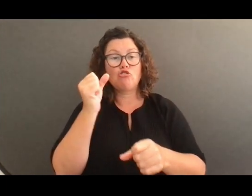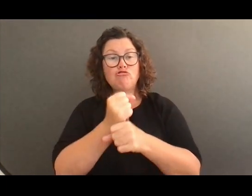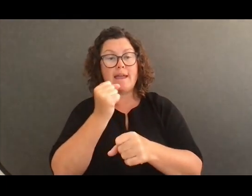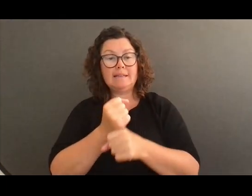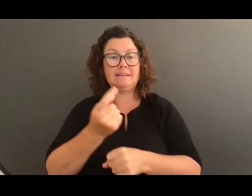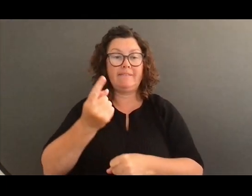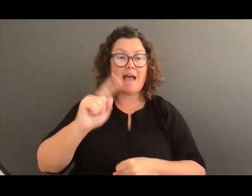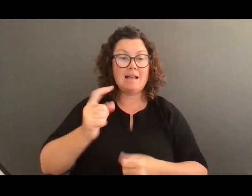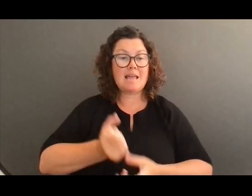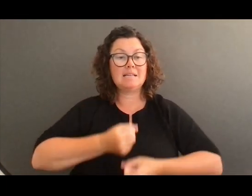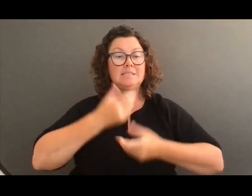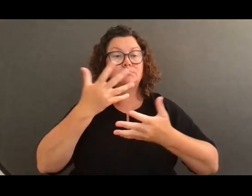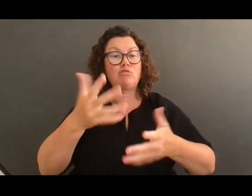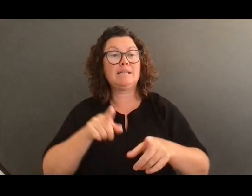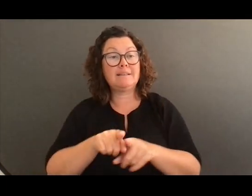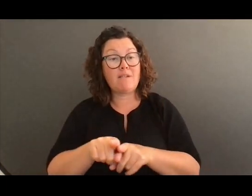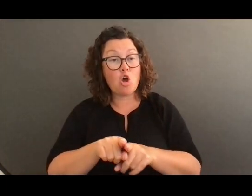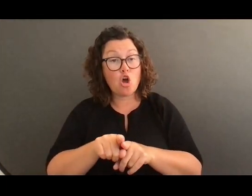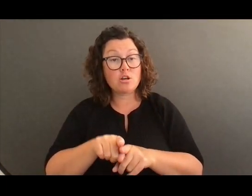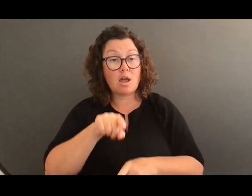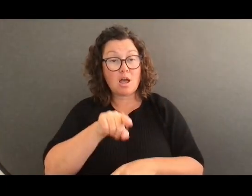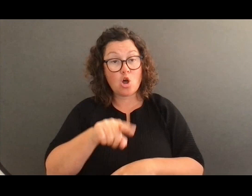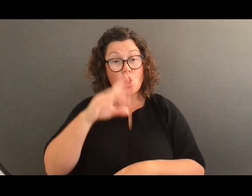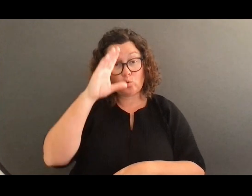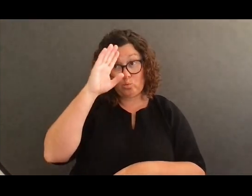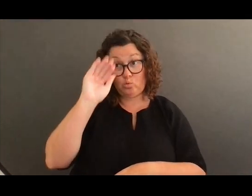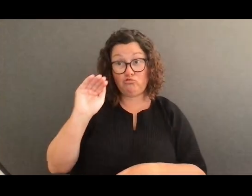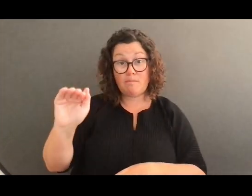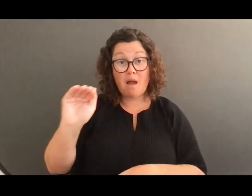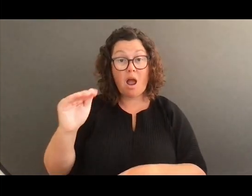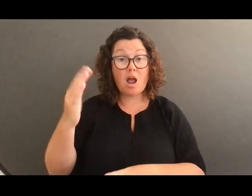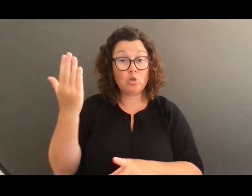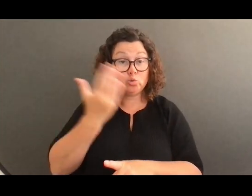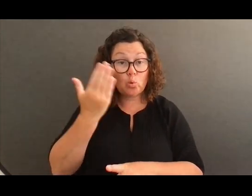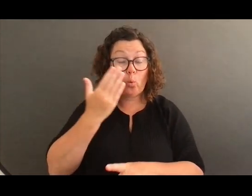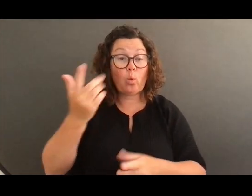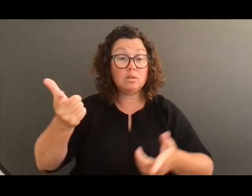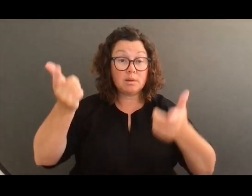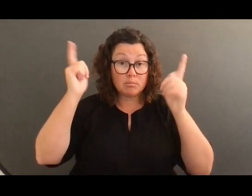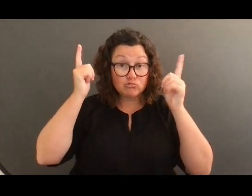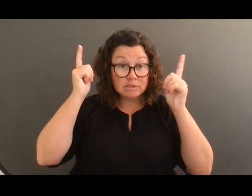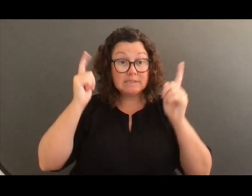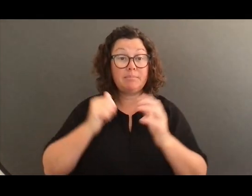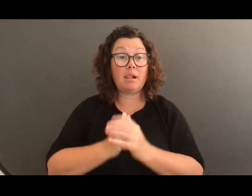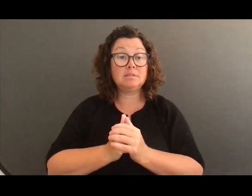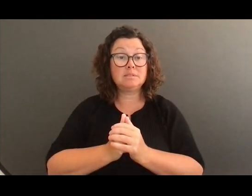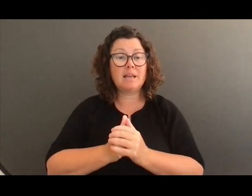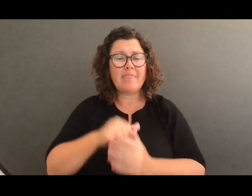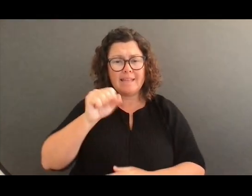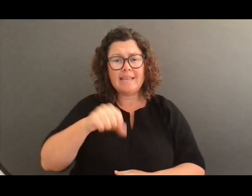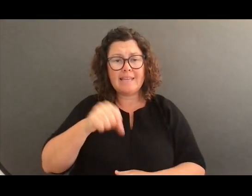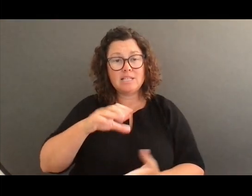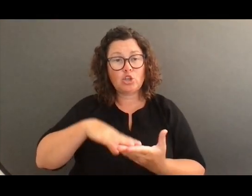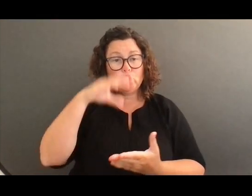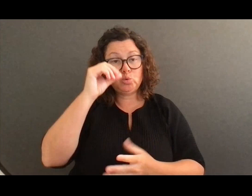whole, that not only do learners create, but they have to be given permissions to be audiences and to access